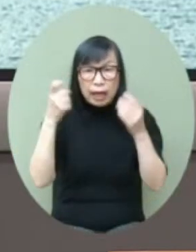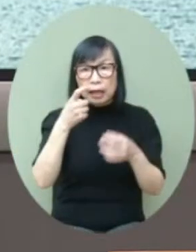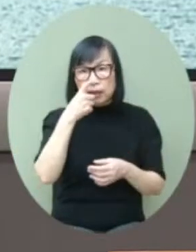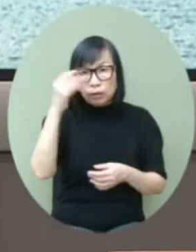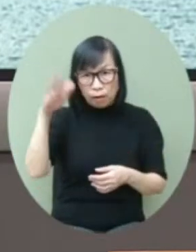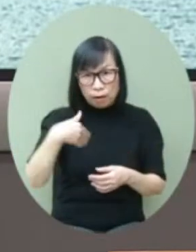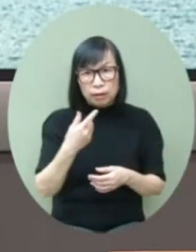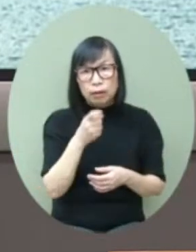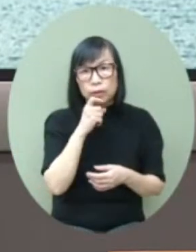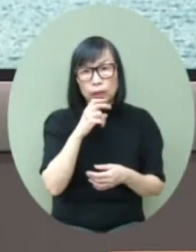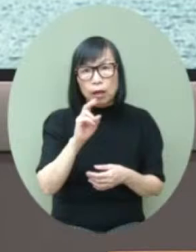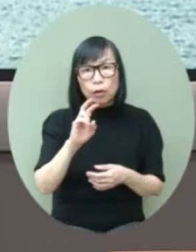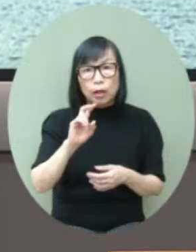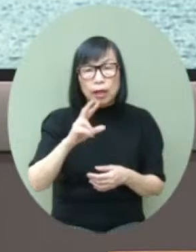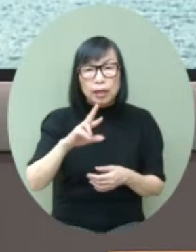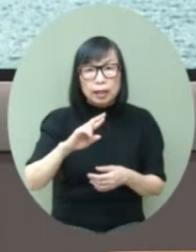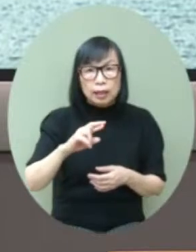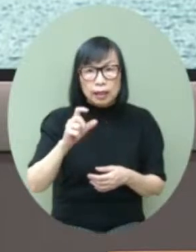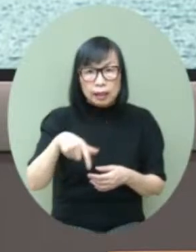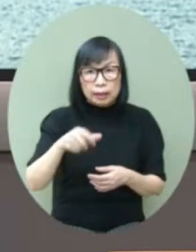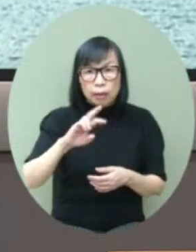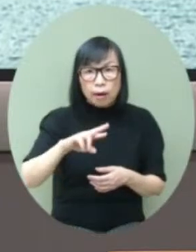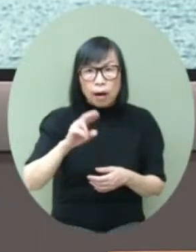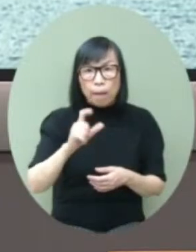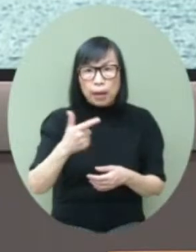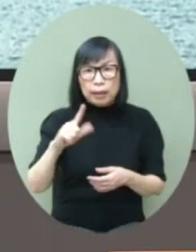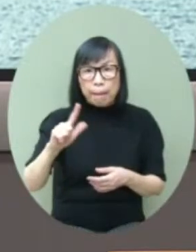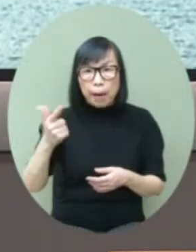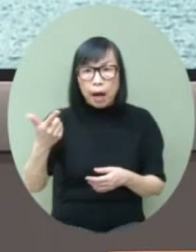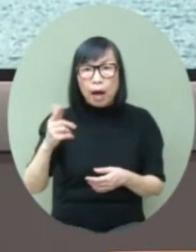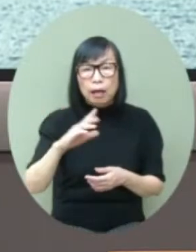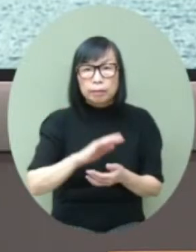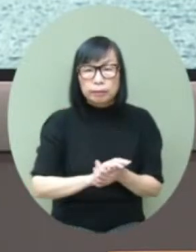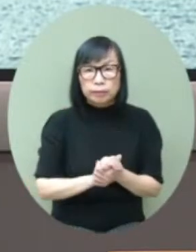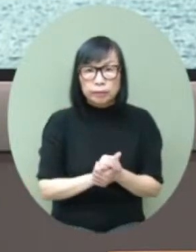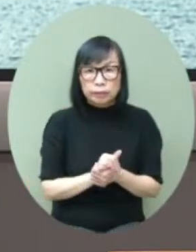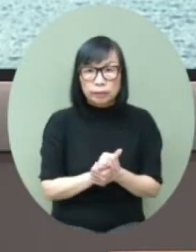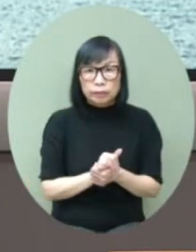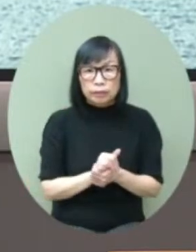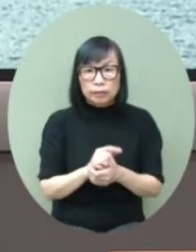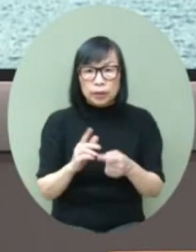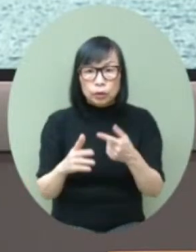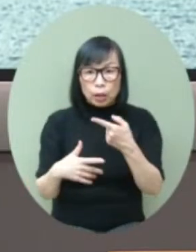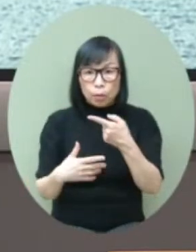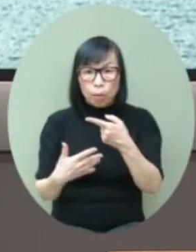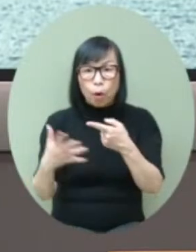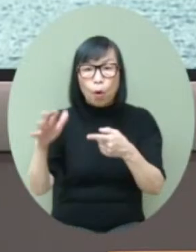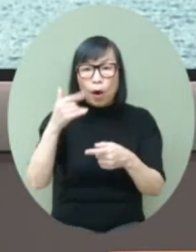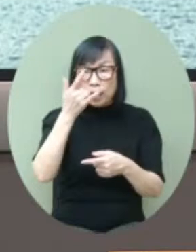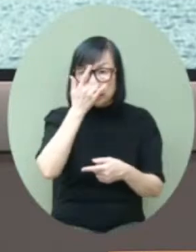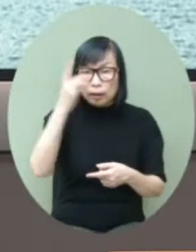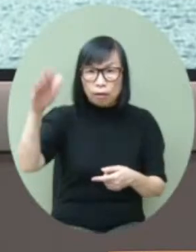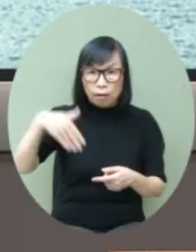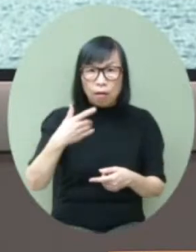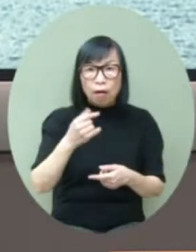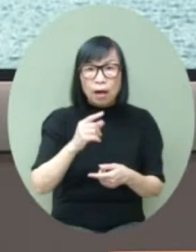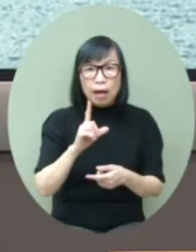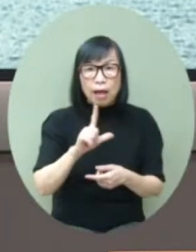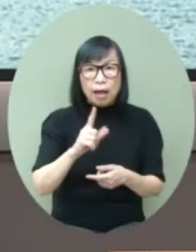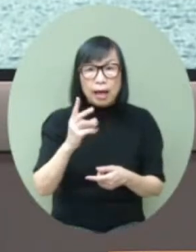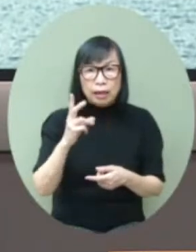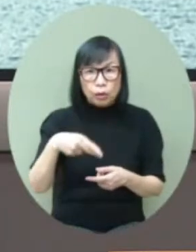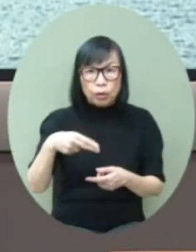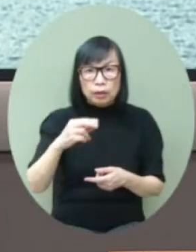QR418 from Finland and the UK. QR418, January the 5th. And there are 5 coming from